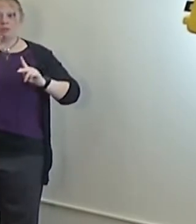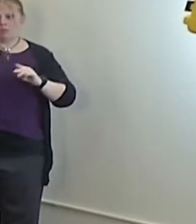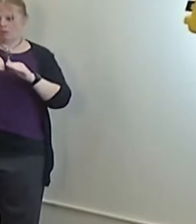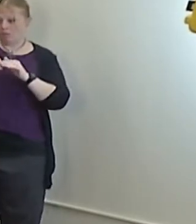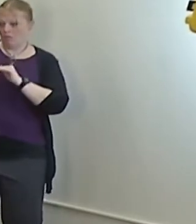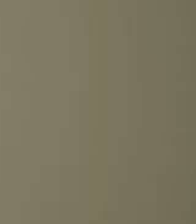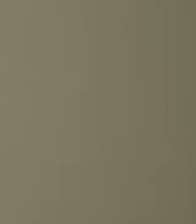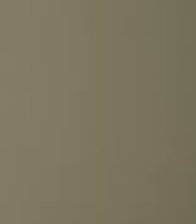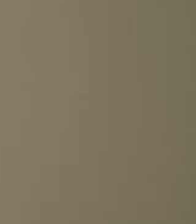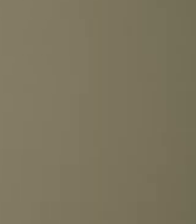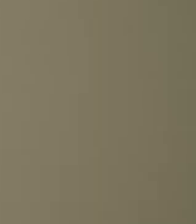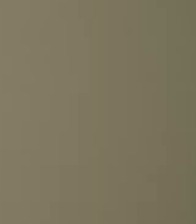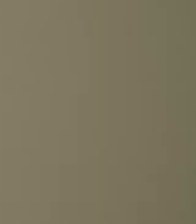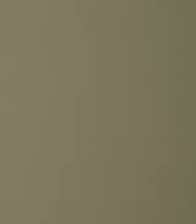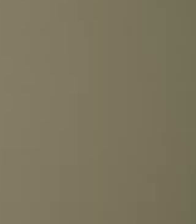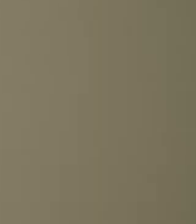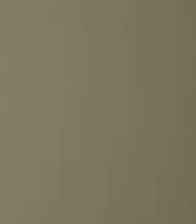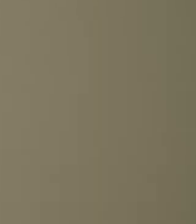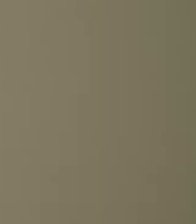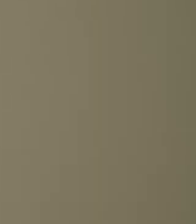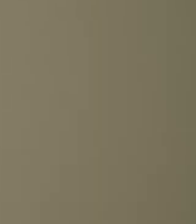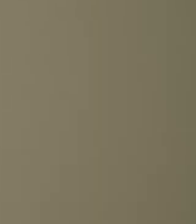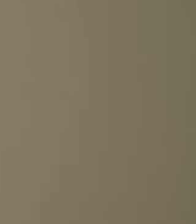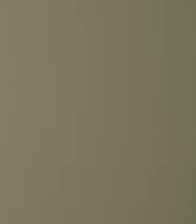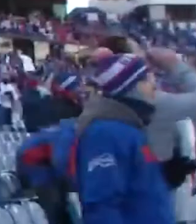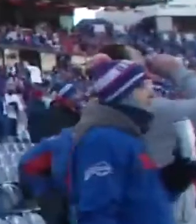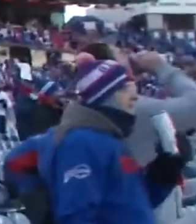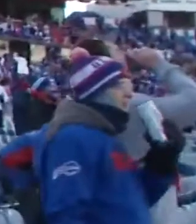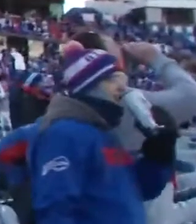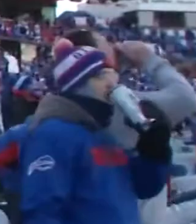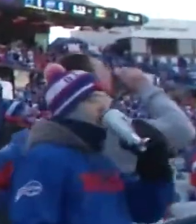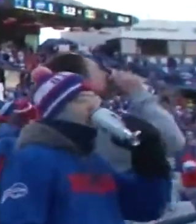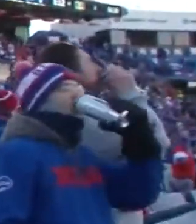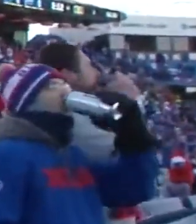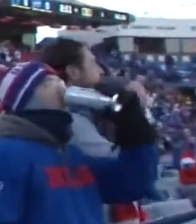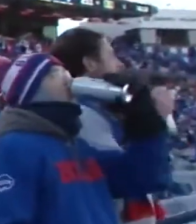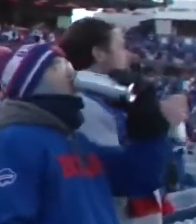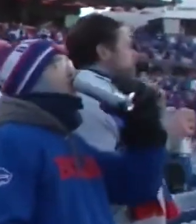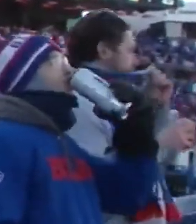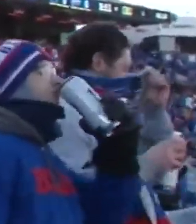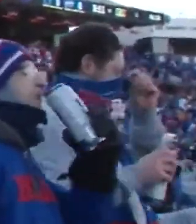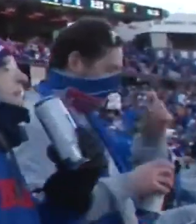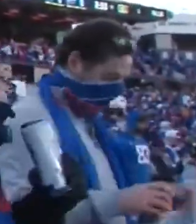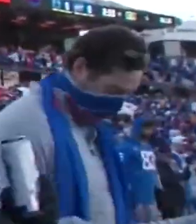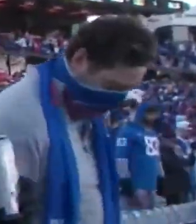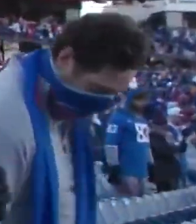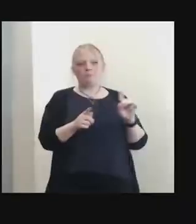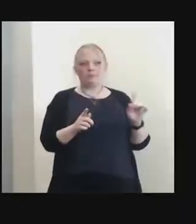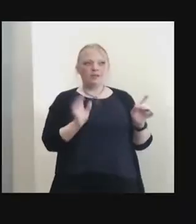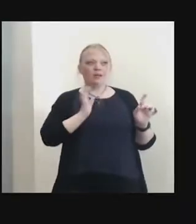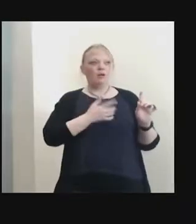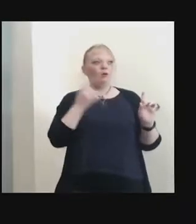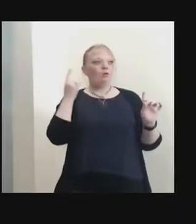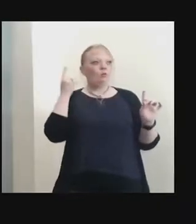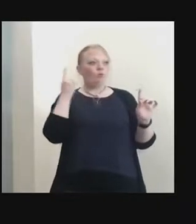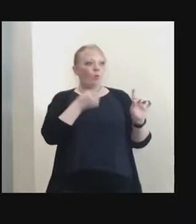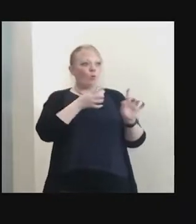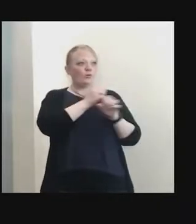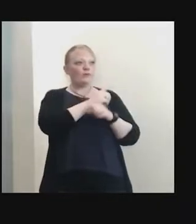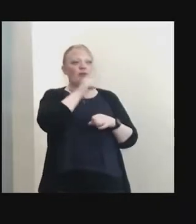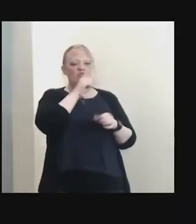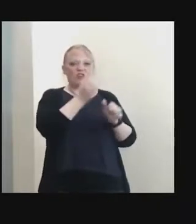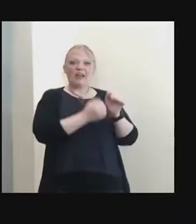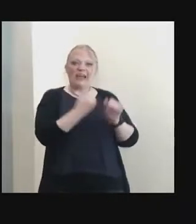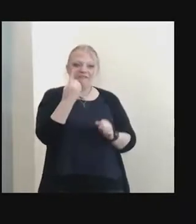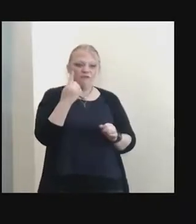Mark Poloncarz said he wants to require people to be vaccinated to gain entry to home Bills games. Our goal is to ensure that everyone